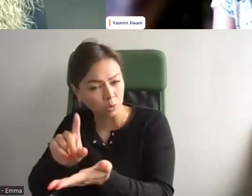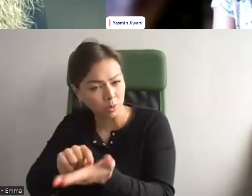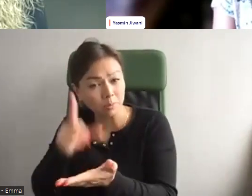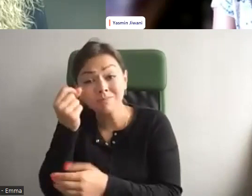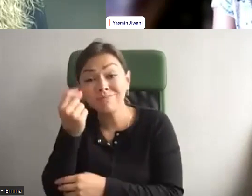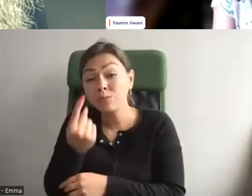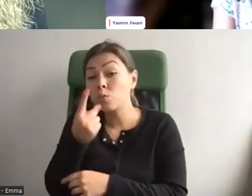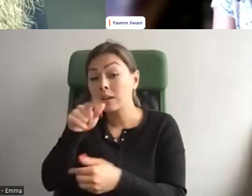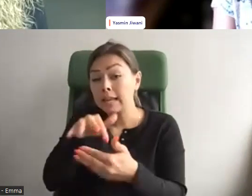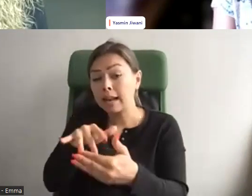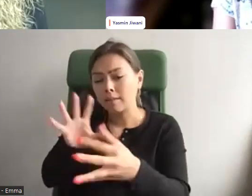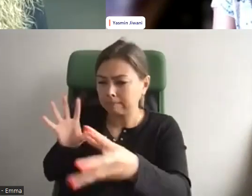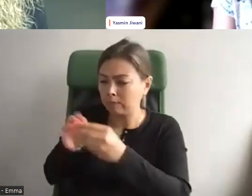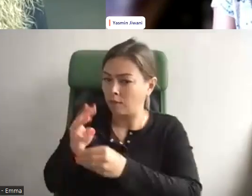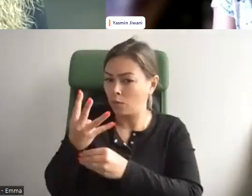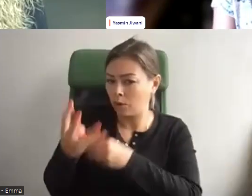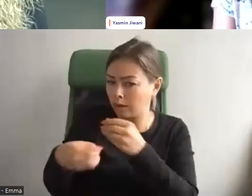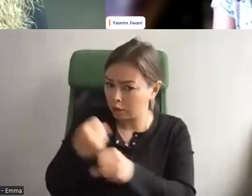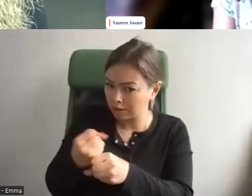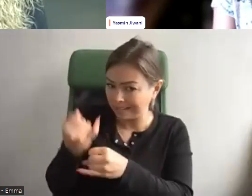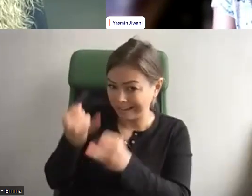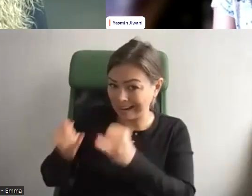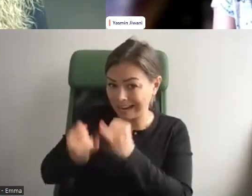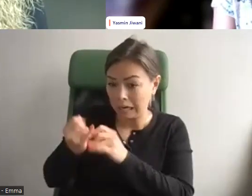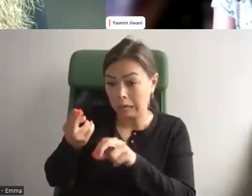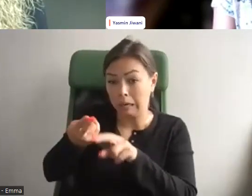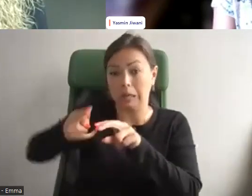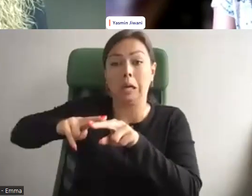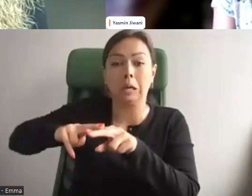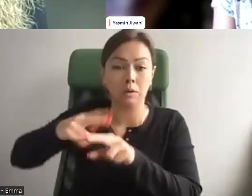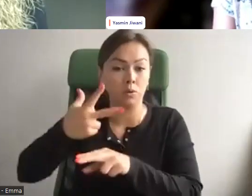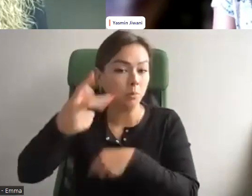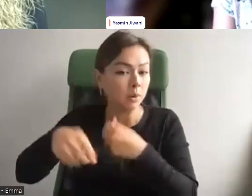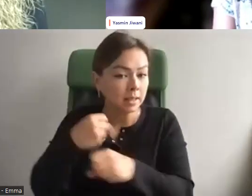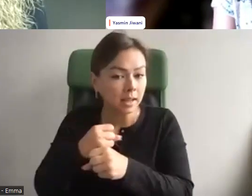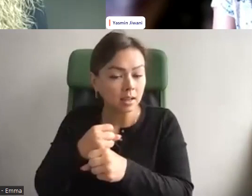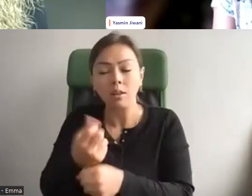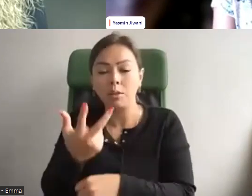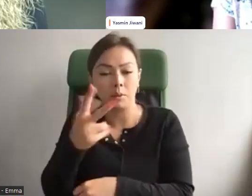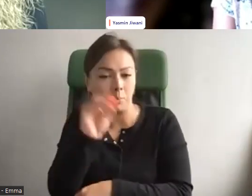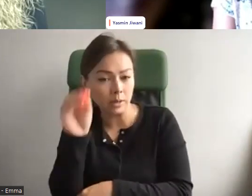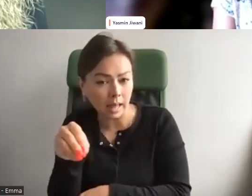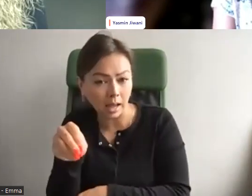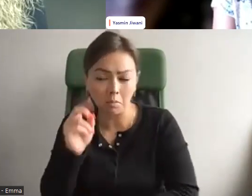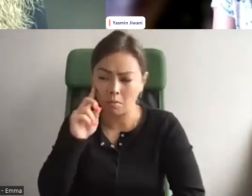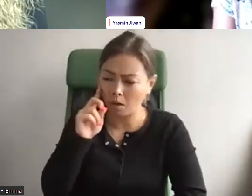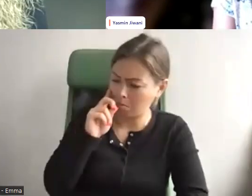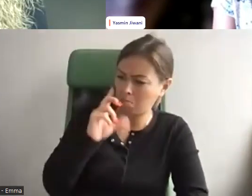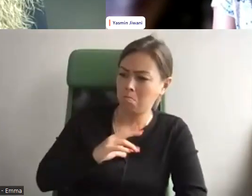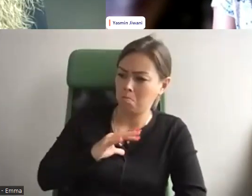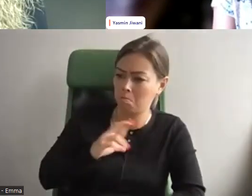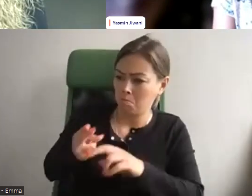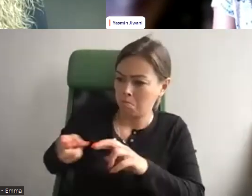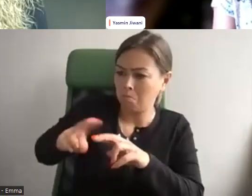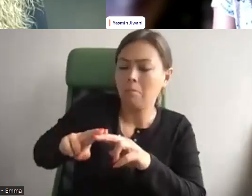study, and there was a sudden increase, only 3%, but we thought, okay, this is significant, we're making gains. And what we